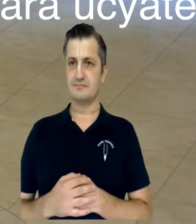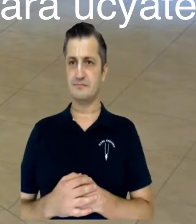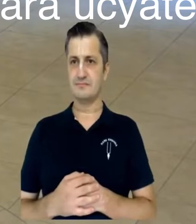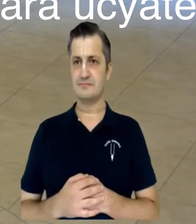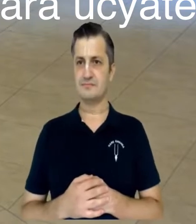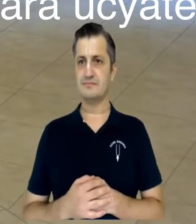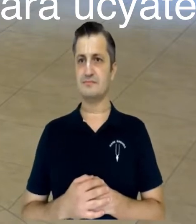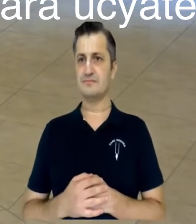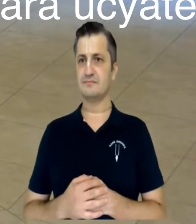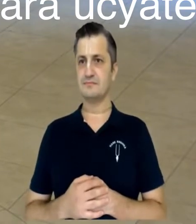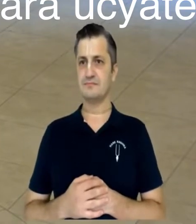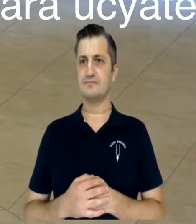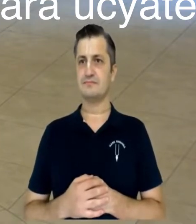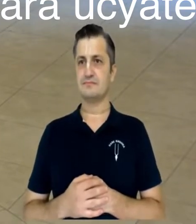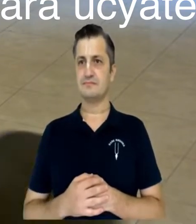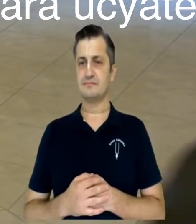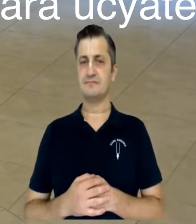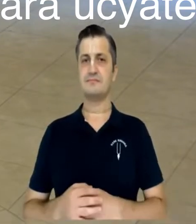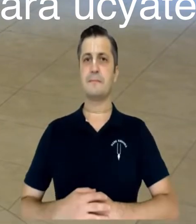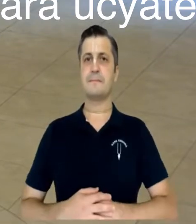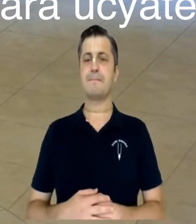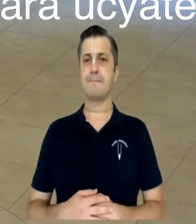Dvavimau purushau loke.